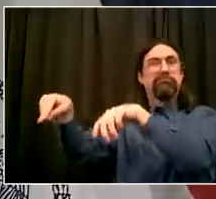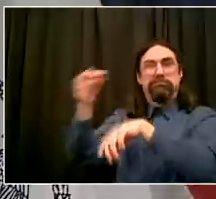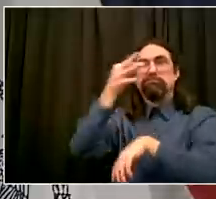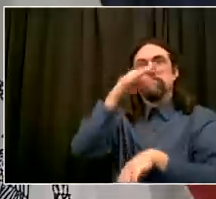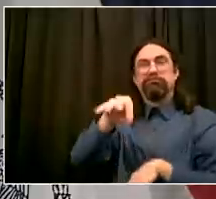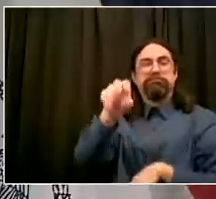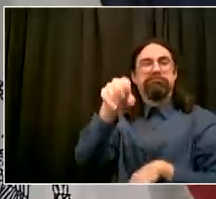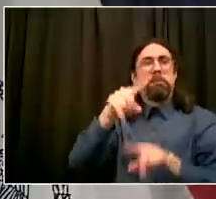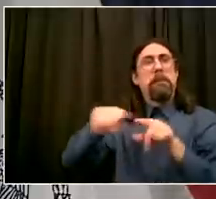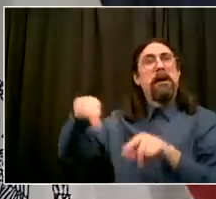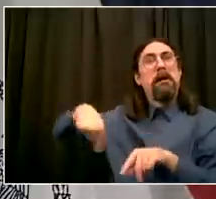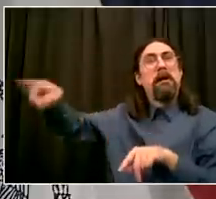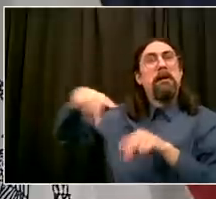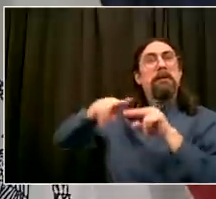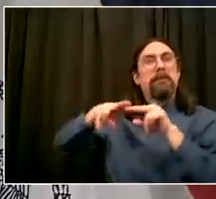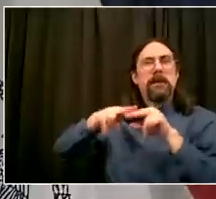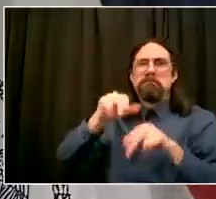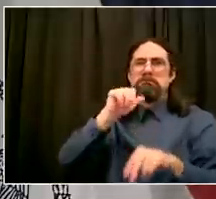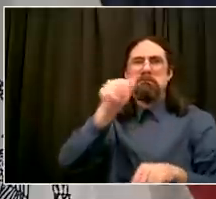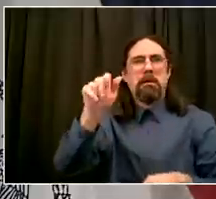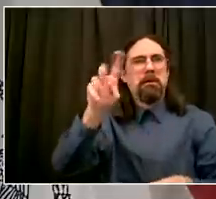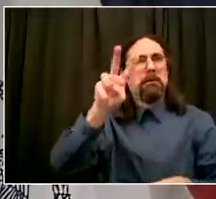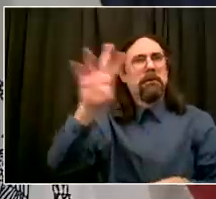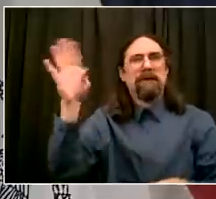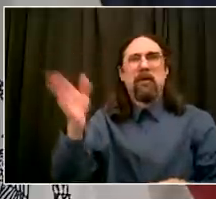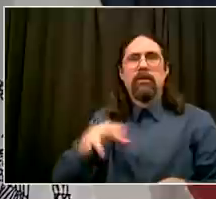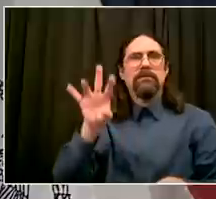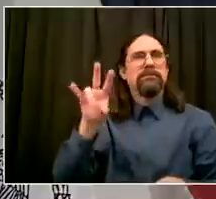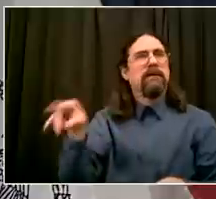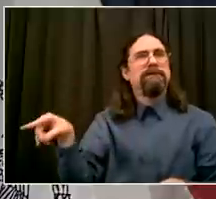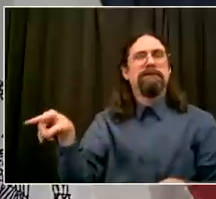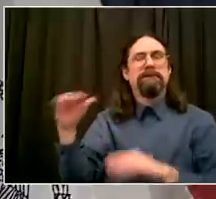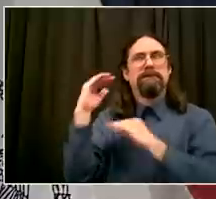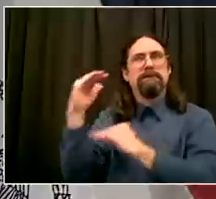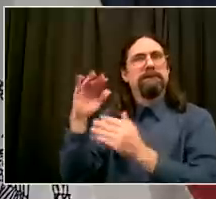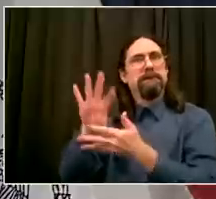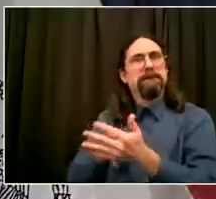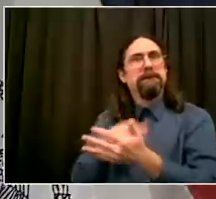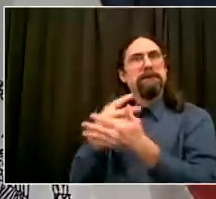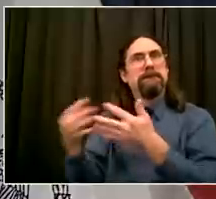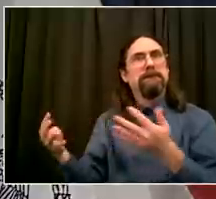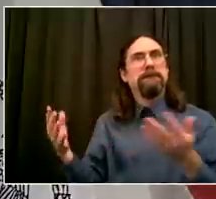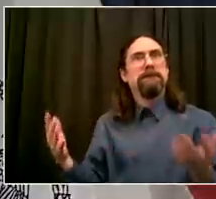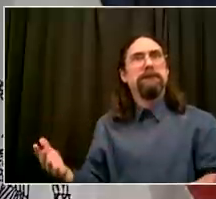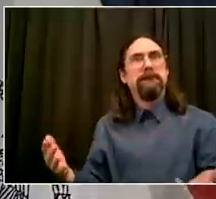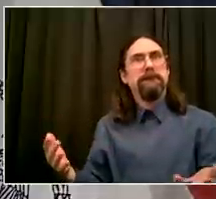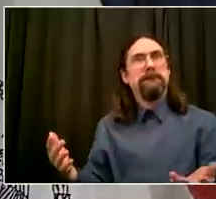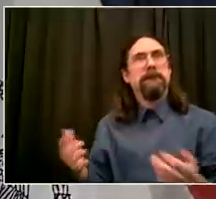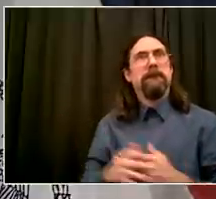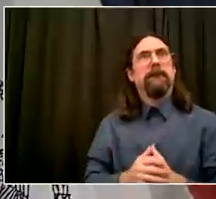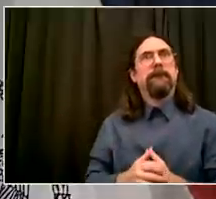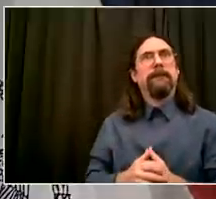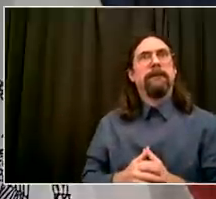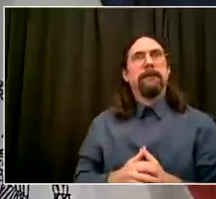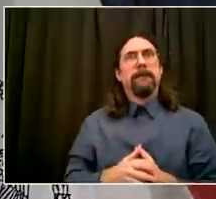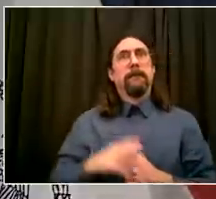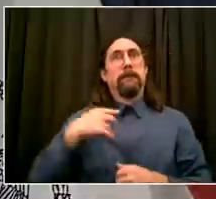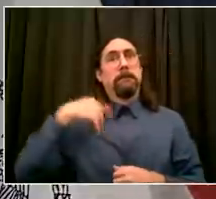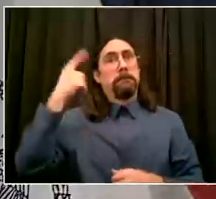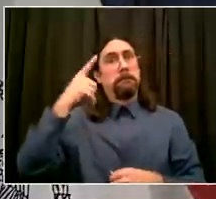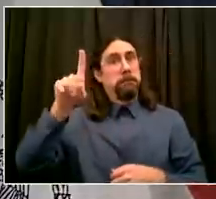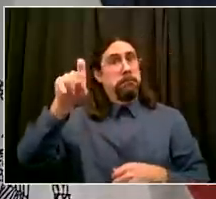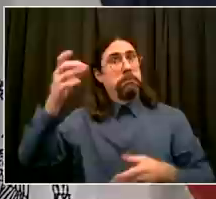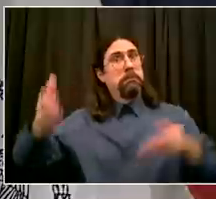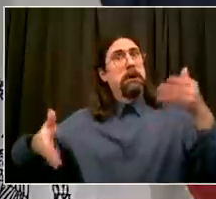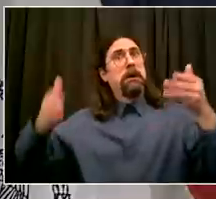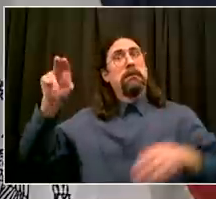there's any kind of citywide initiative to say, let's organize buses or other transportation for people who don't have as much accessibility